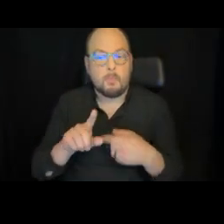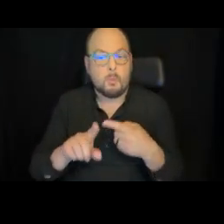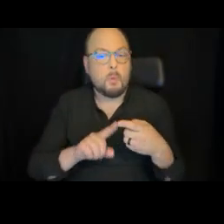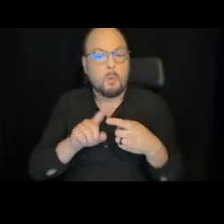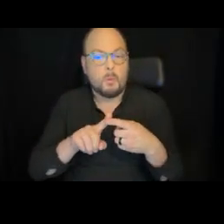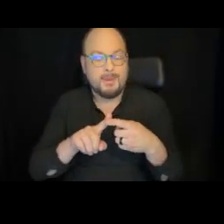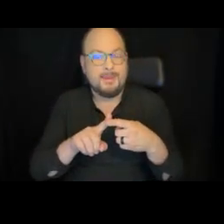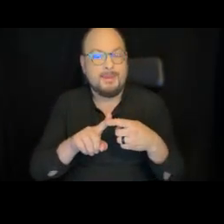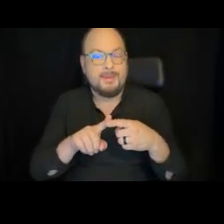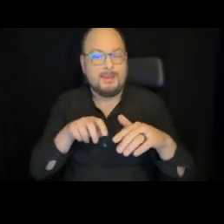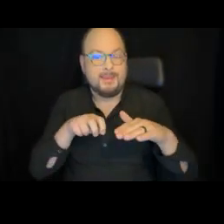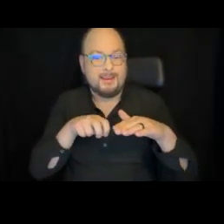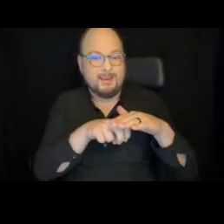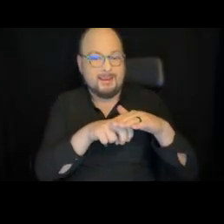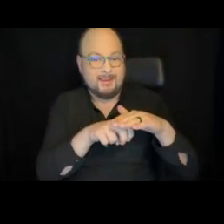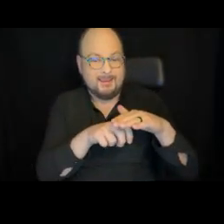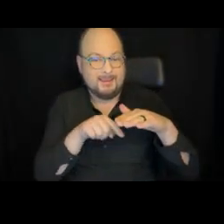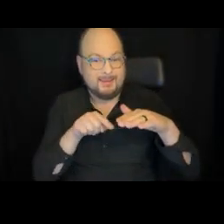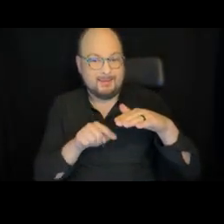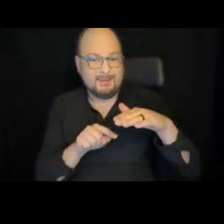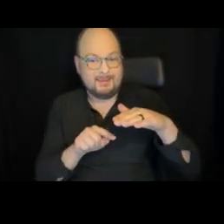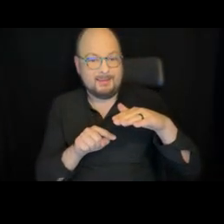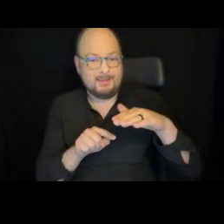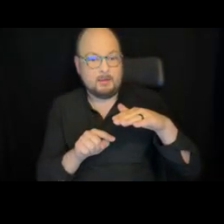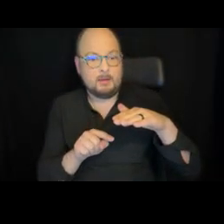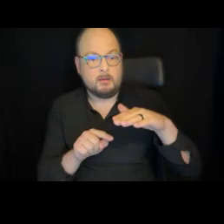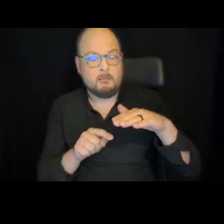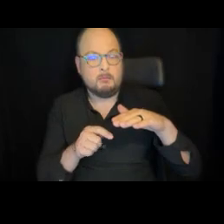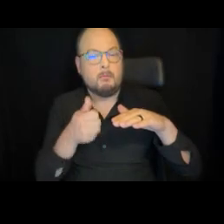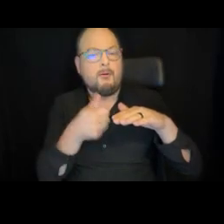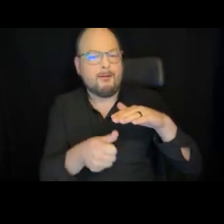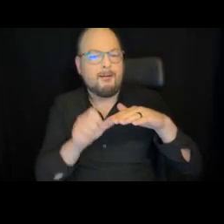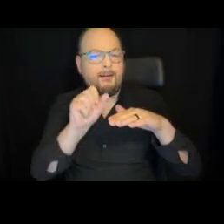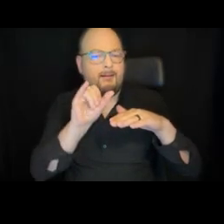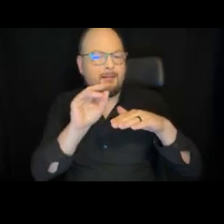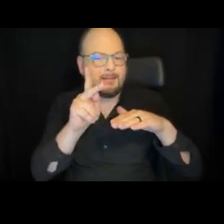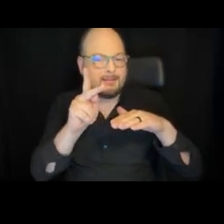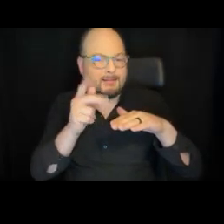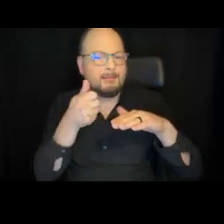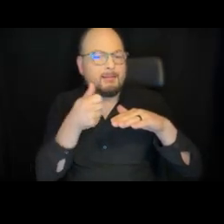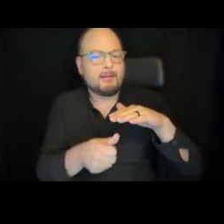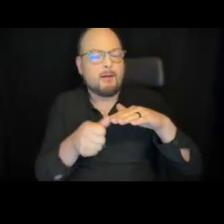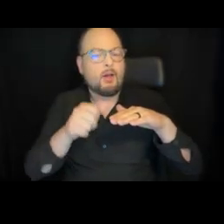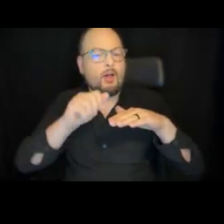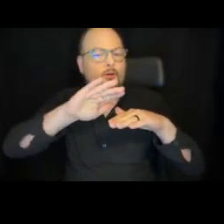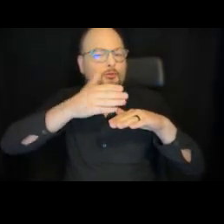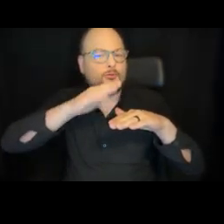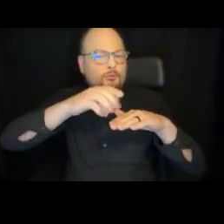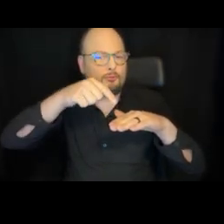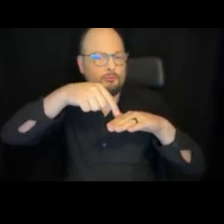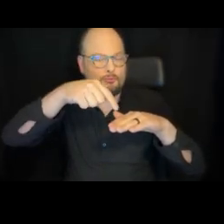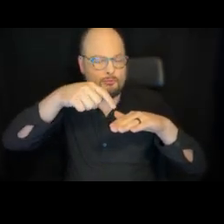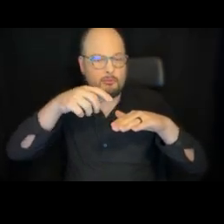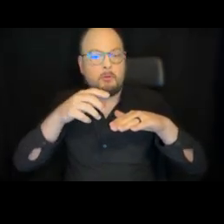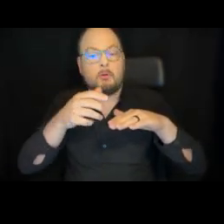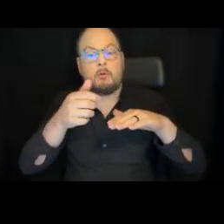are provided below sinks and cooktops, It is strongly